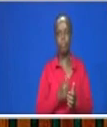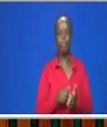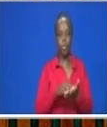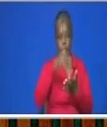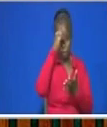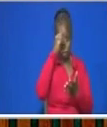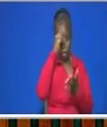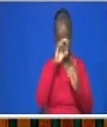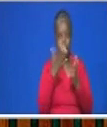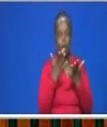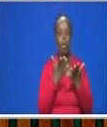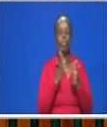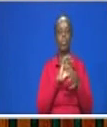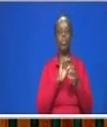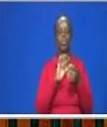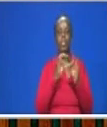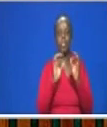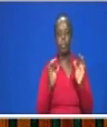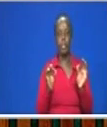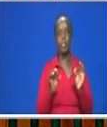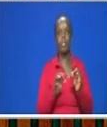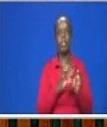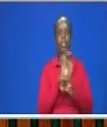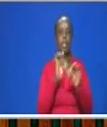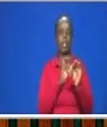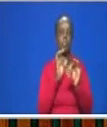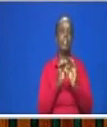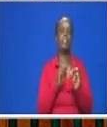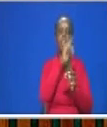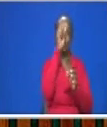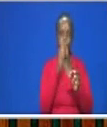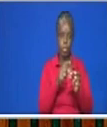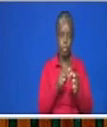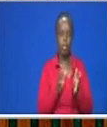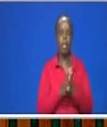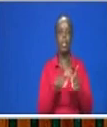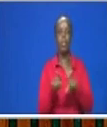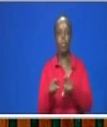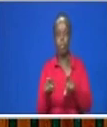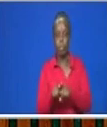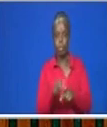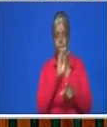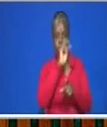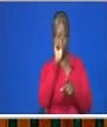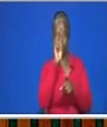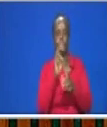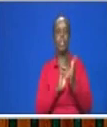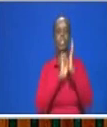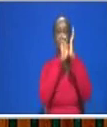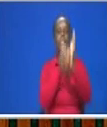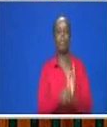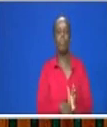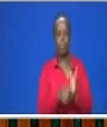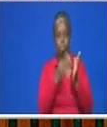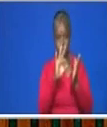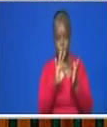learn how to interpret a given question and also look at examples